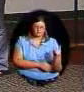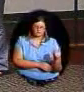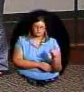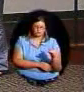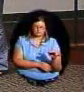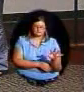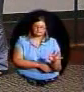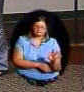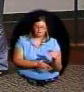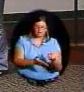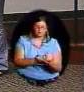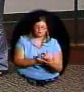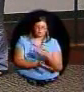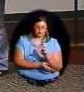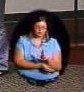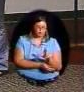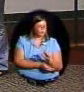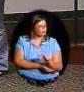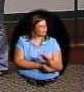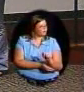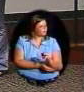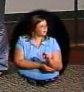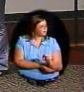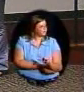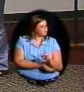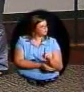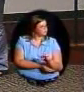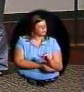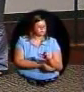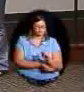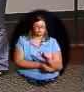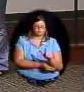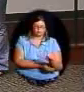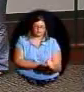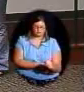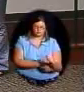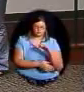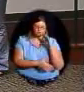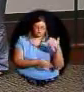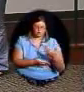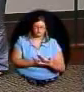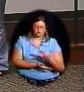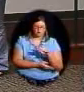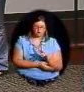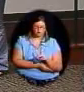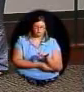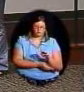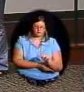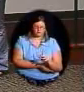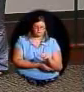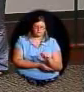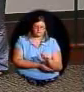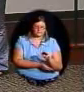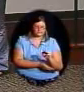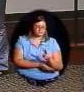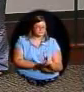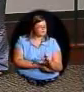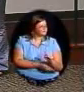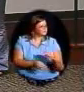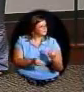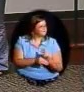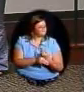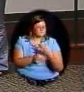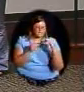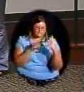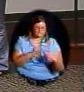9th grade student at Oregon Trail Junior High. She's the daughter of Kim Davis, a math teacher at Oregon Trail, and Jerry Davis.